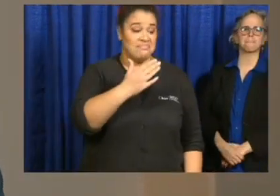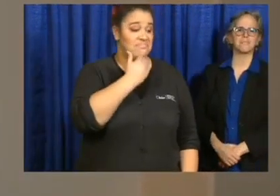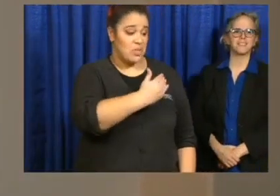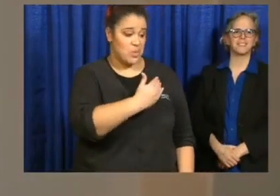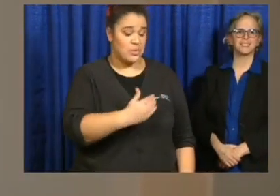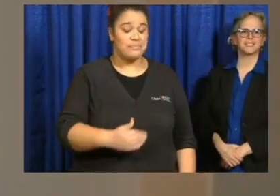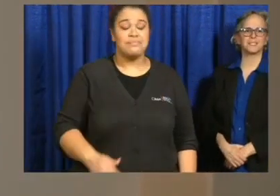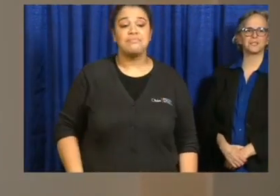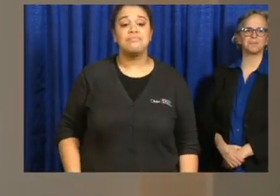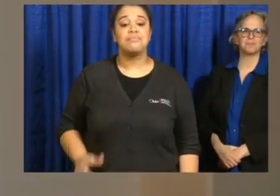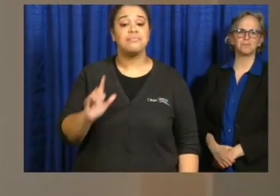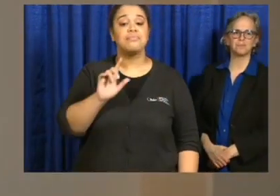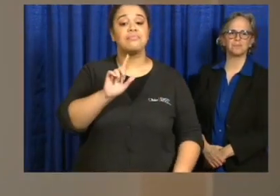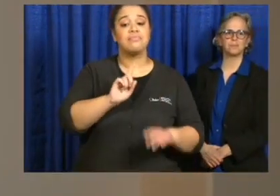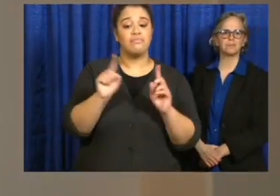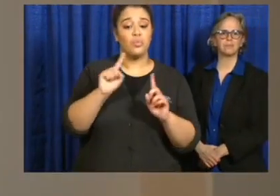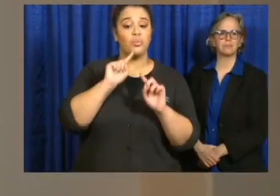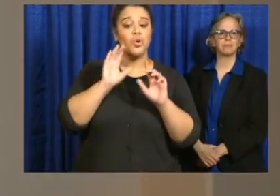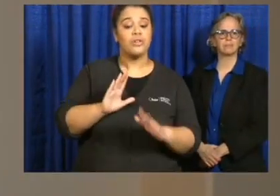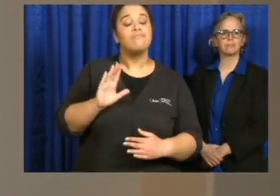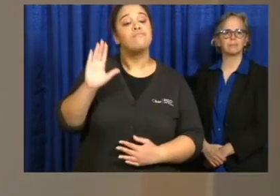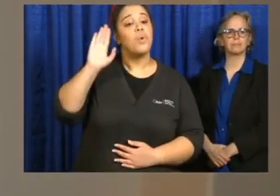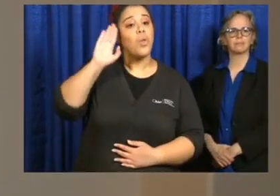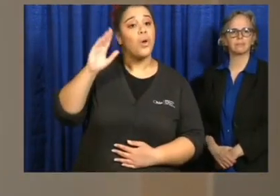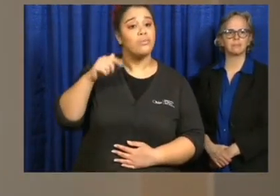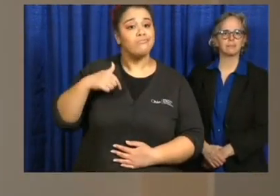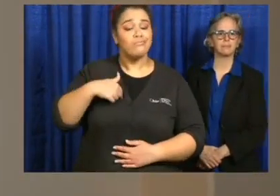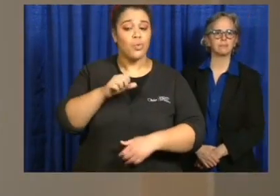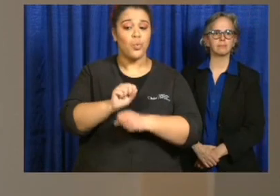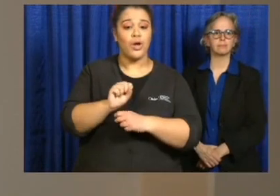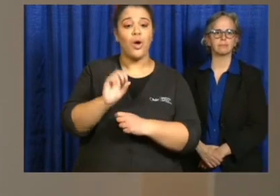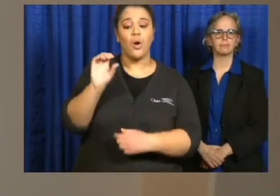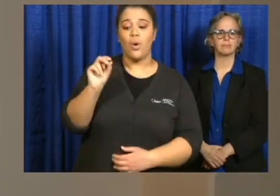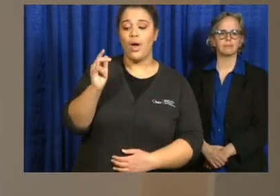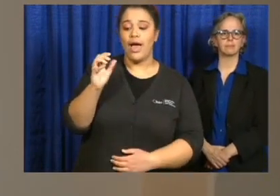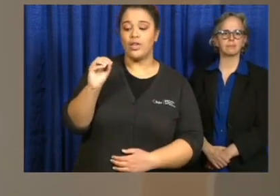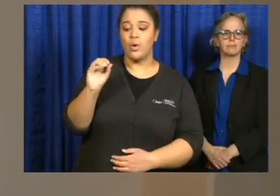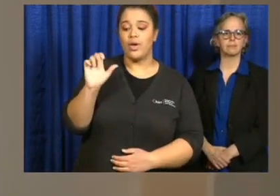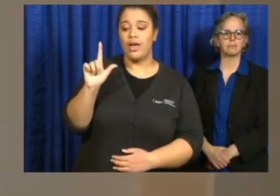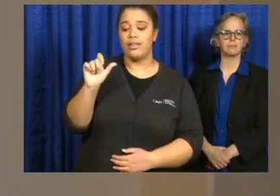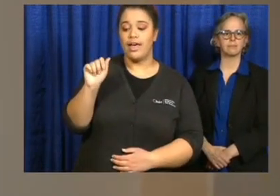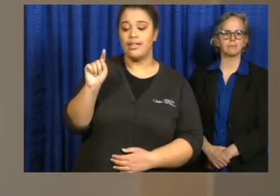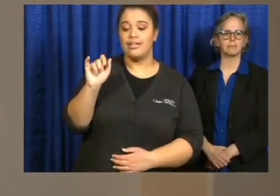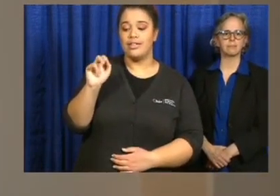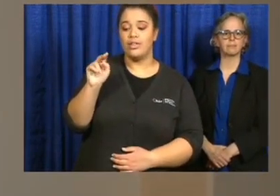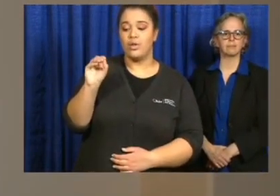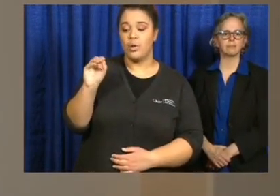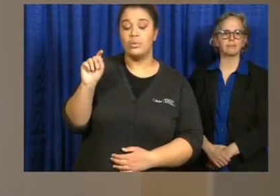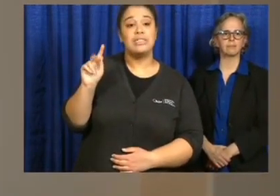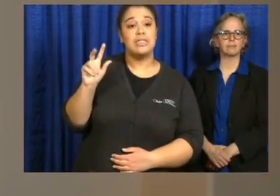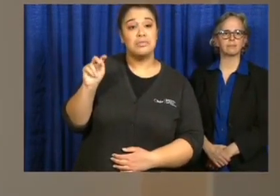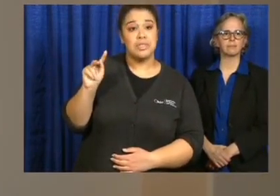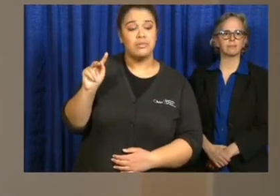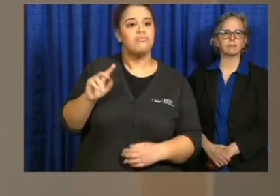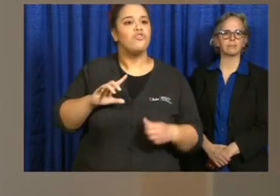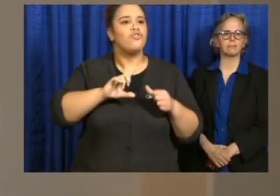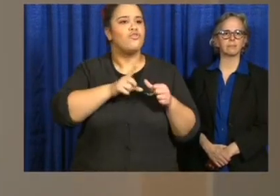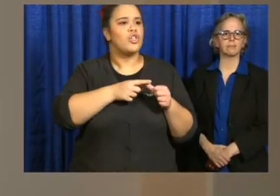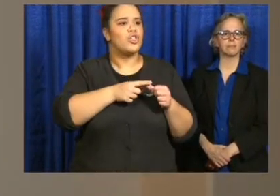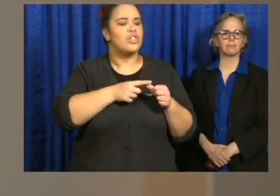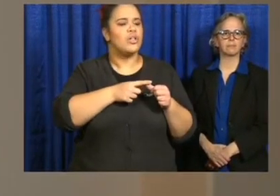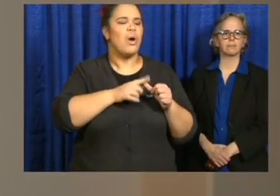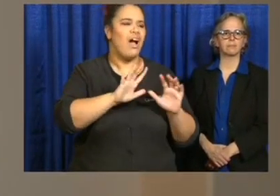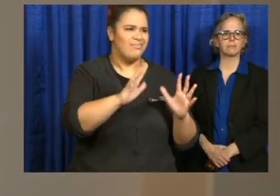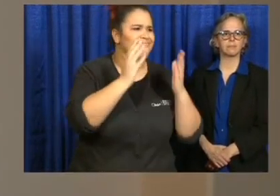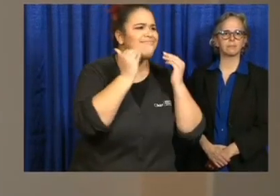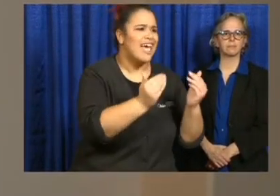Good afternoon, Luis Gill with Ohio Latino TV. And this question might be and thank you, by the way, for your leadership.